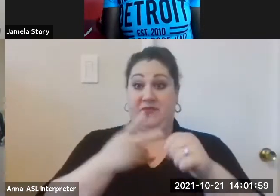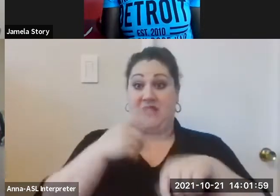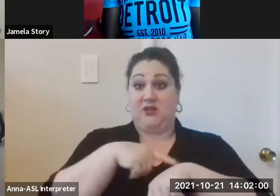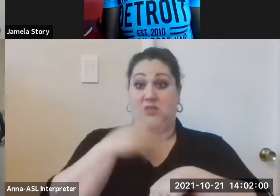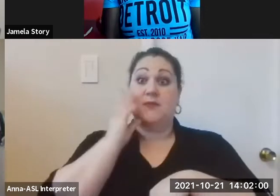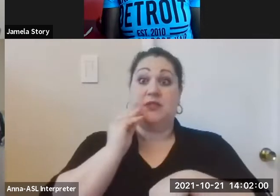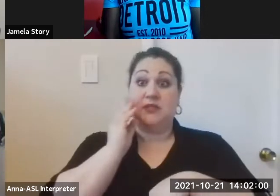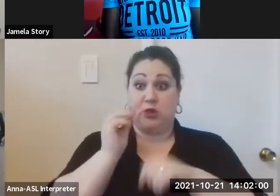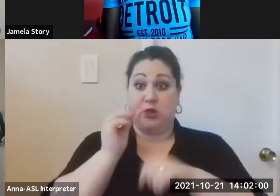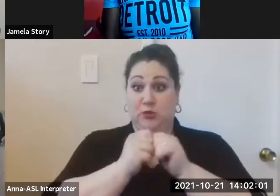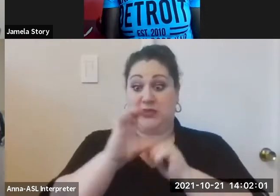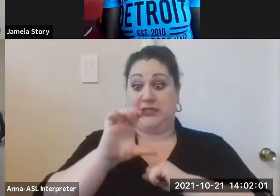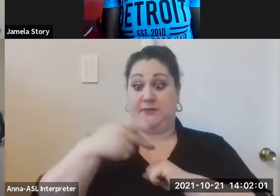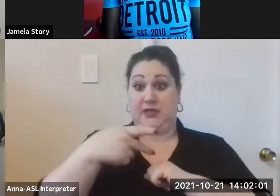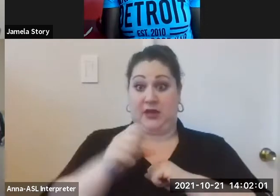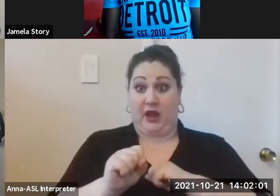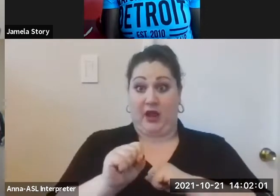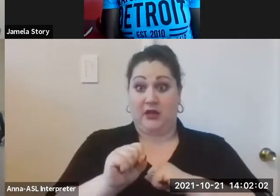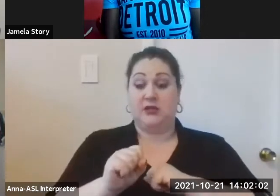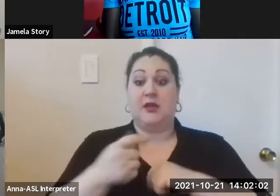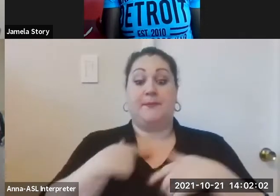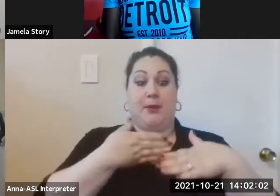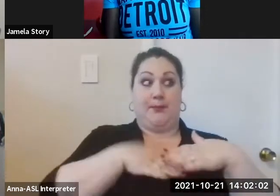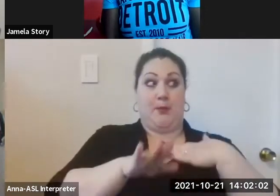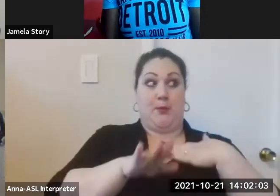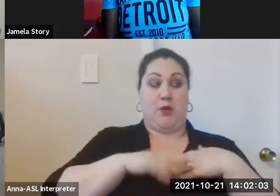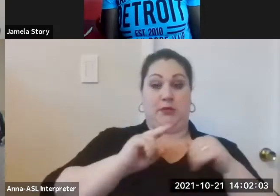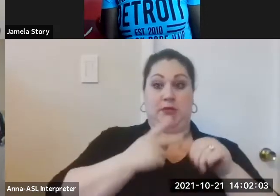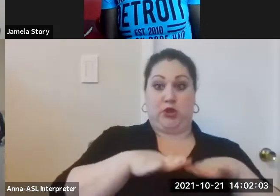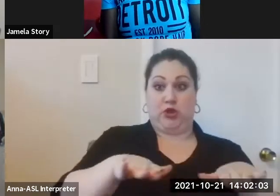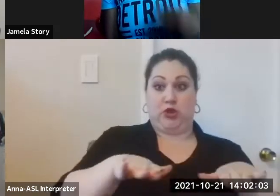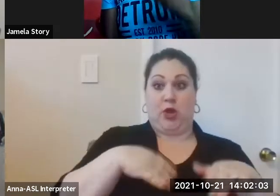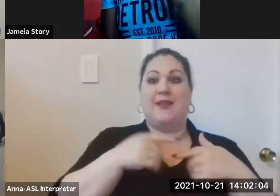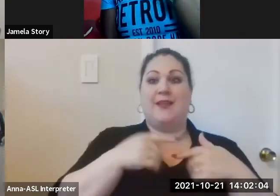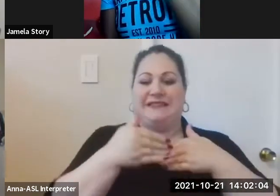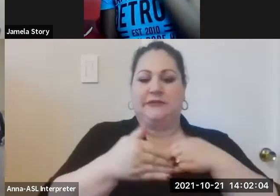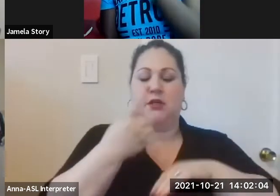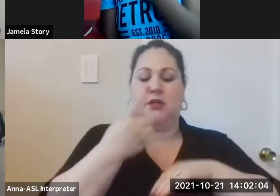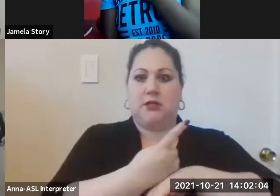day after I gave birth to my second child, and they came and visited me